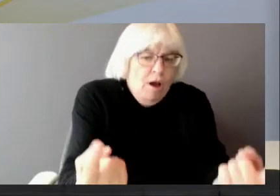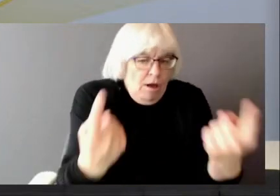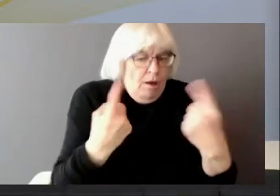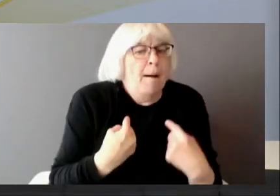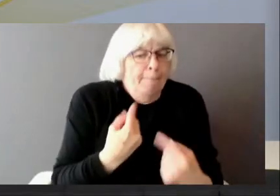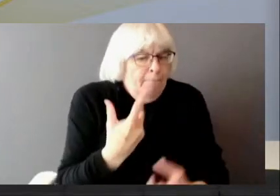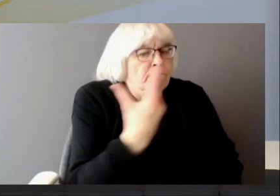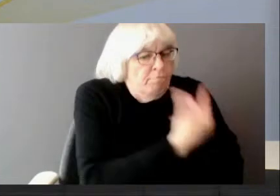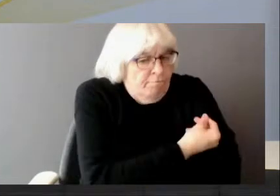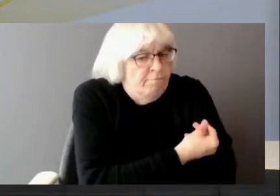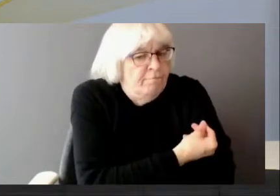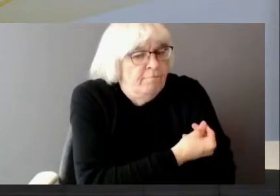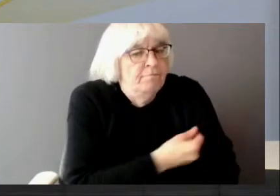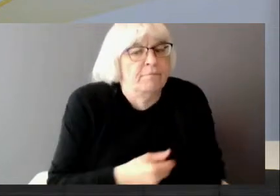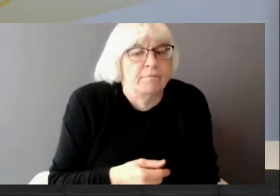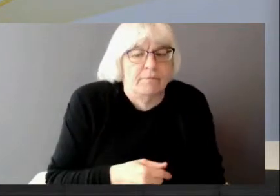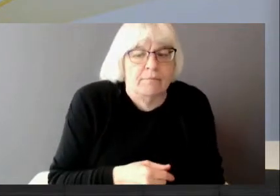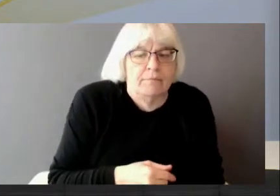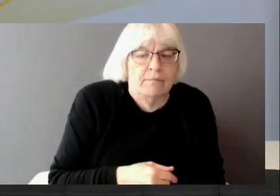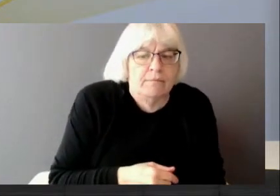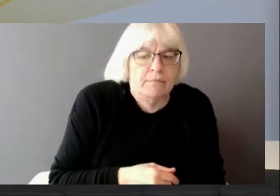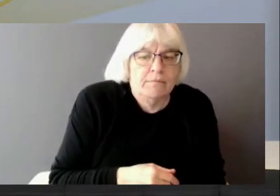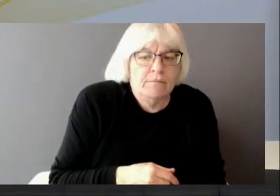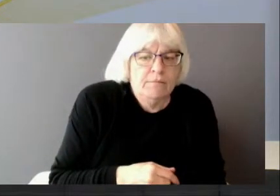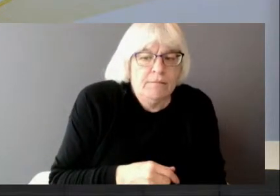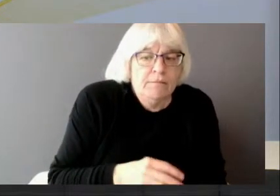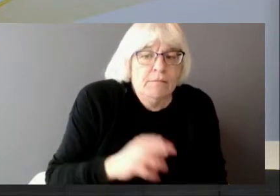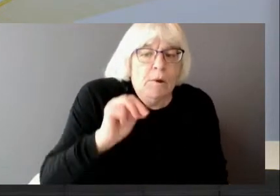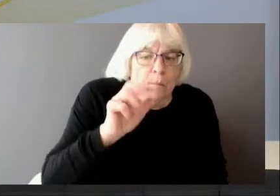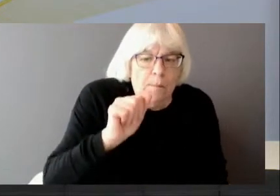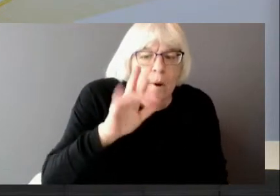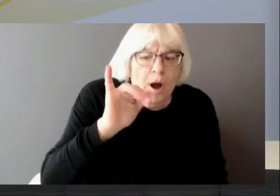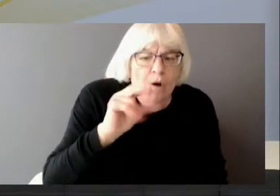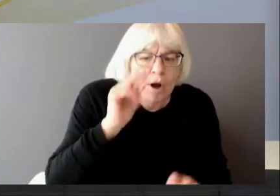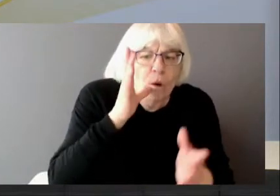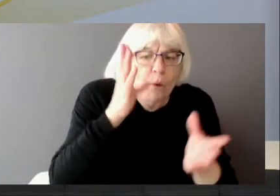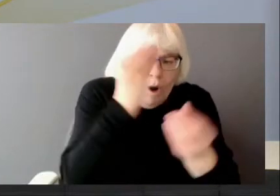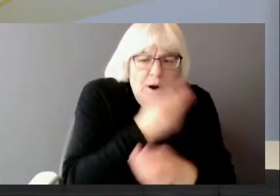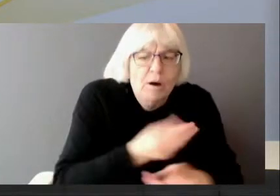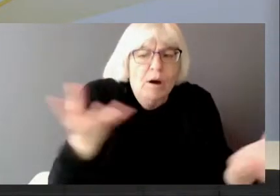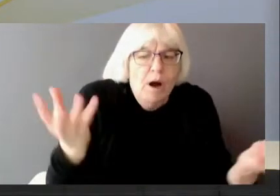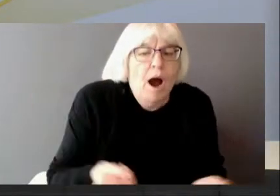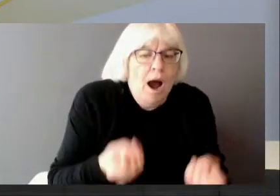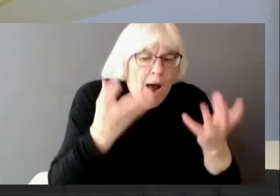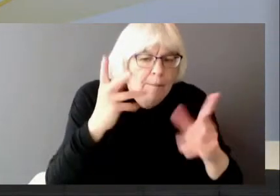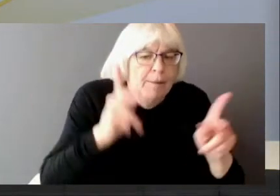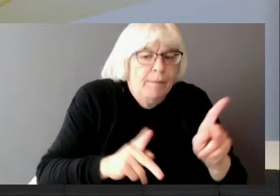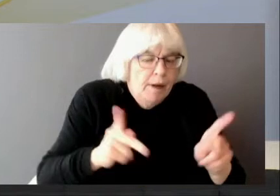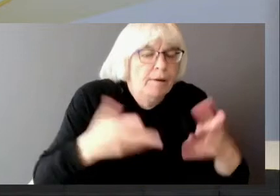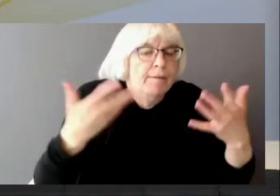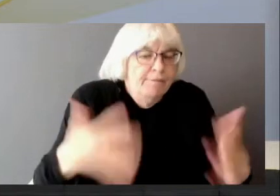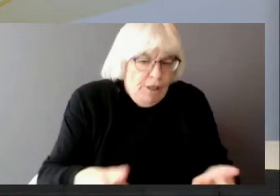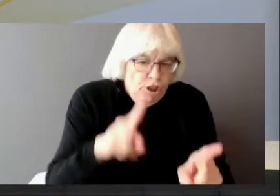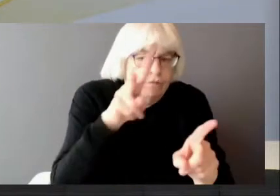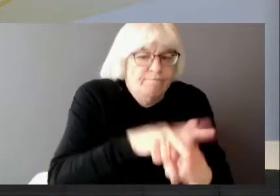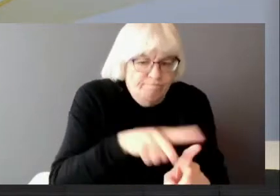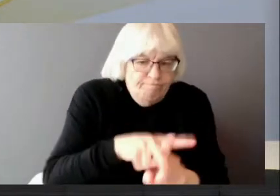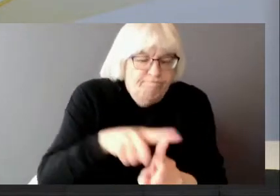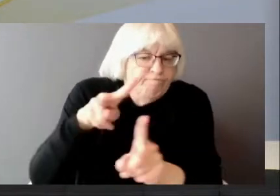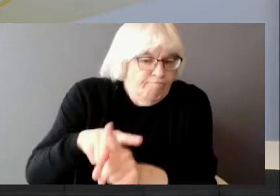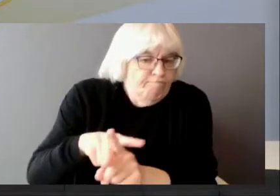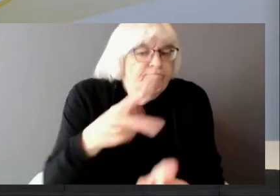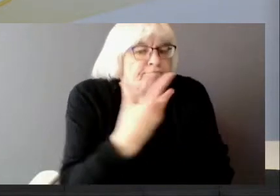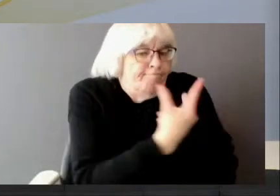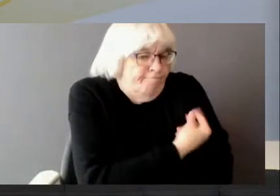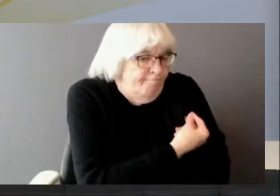number of people in this age category who have appointments booked. I mentioned the community care clinics.